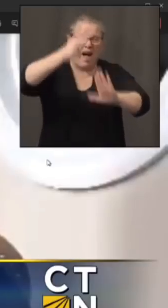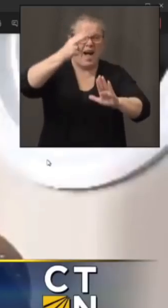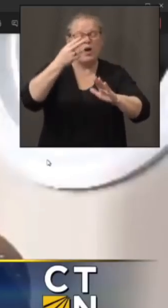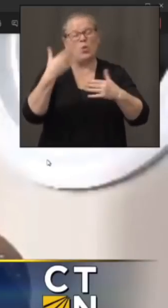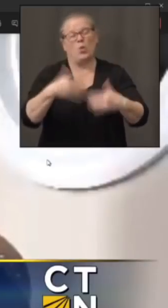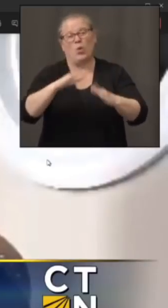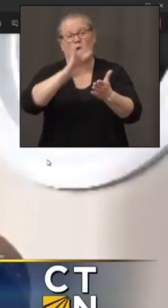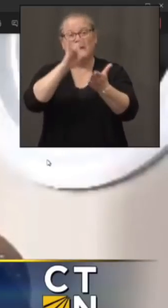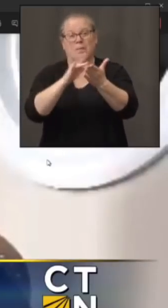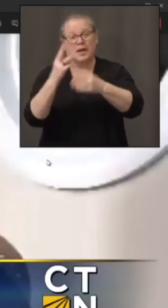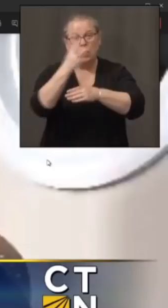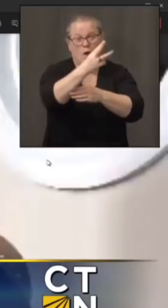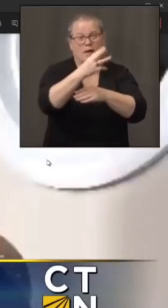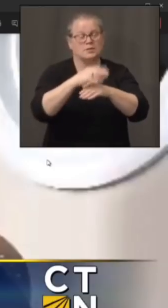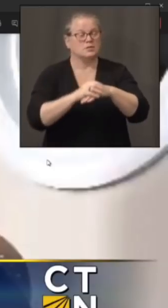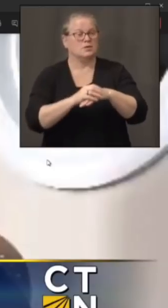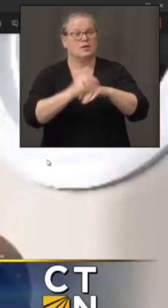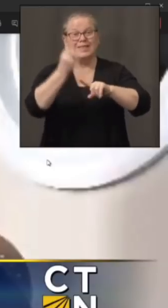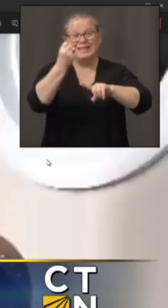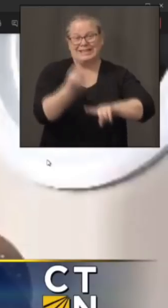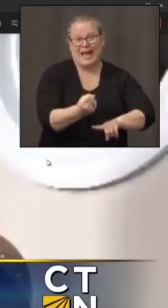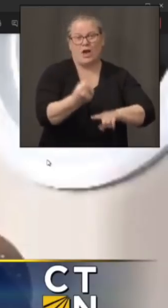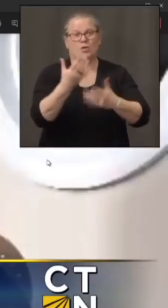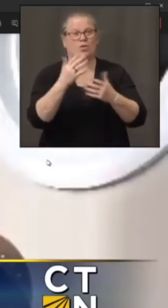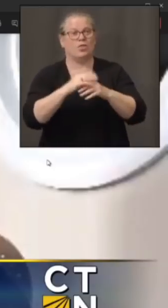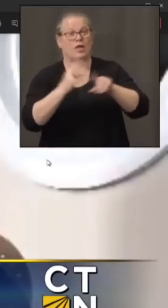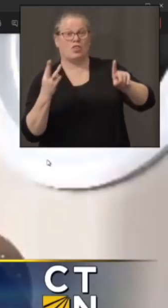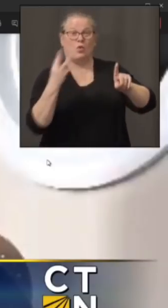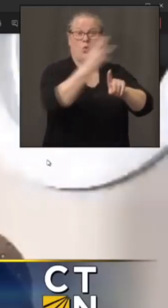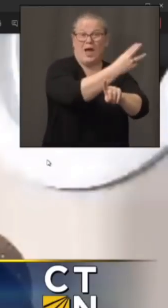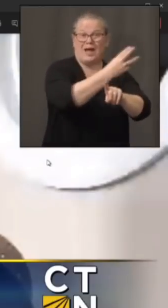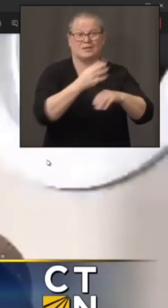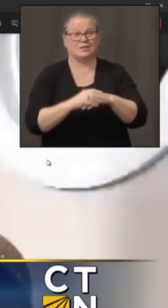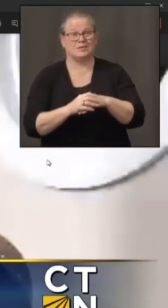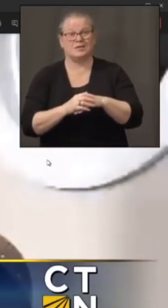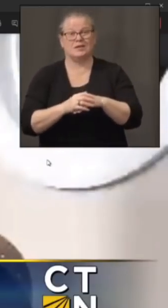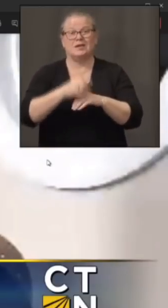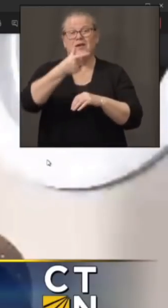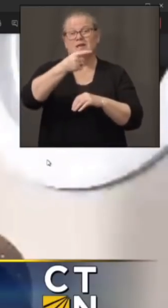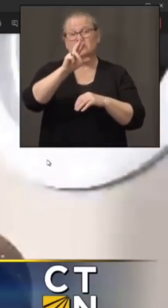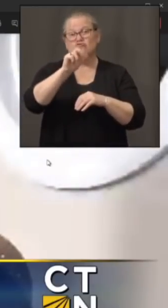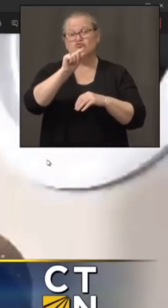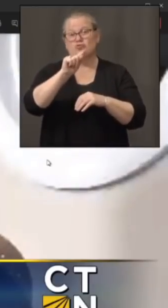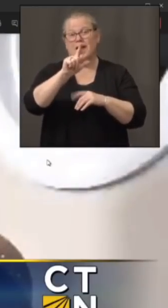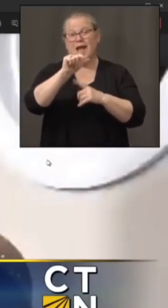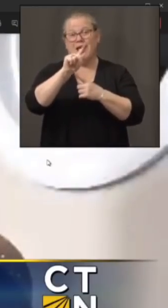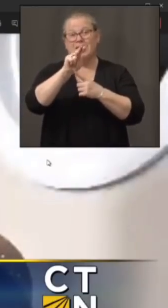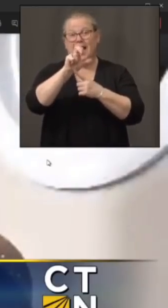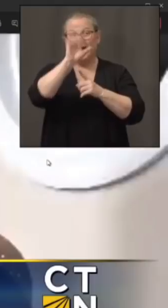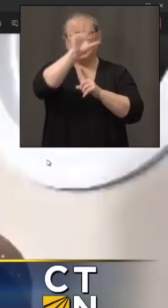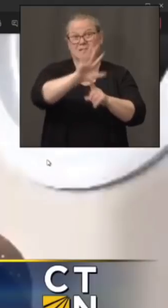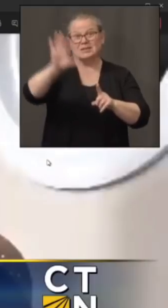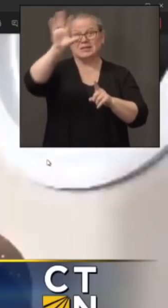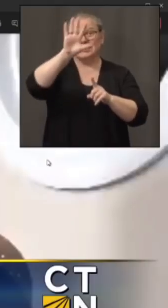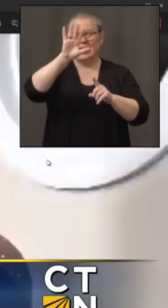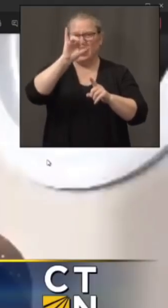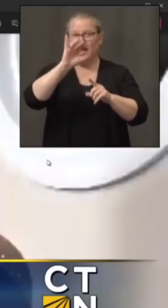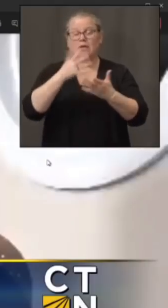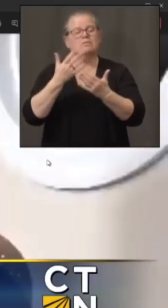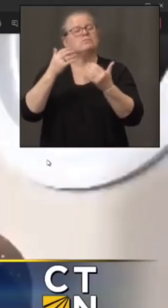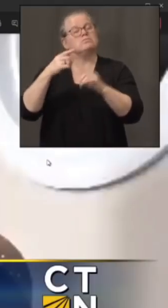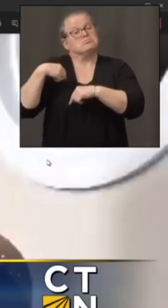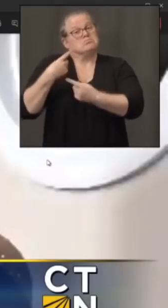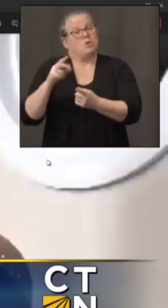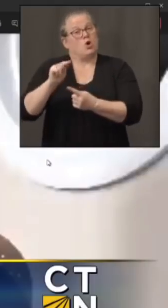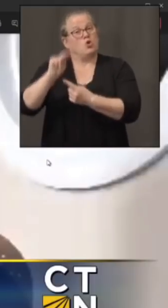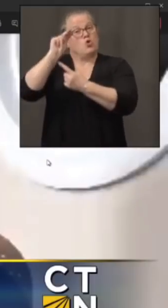South, parts of the West, parts of the Great Lakes region. I mean, the Northeast so far is doing better than other